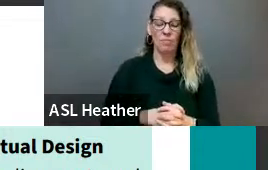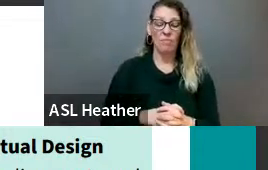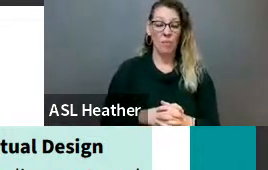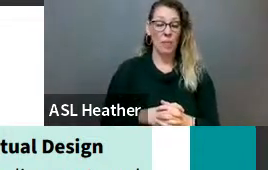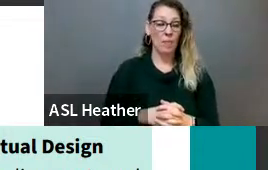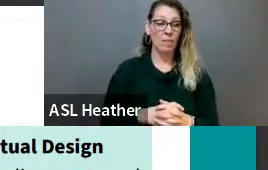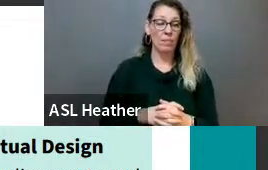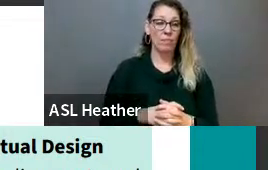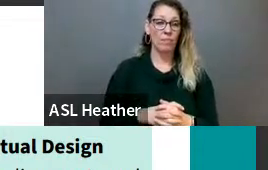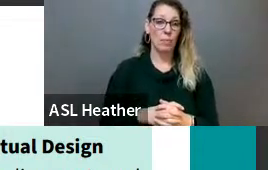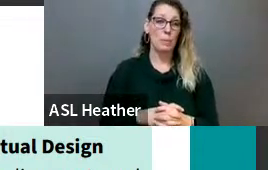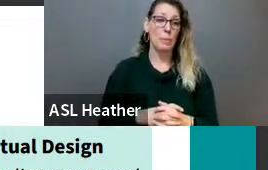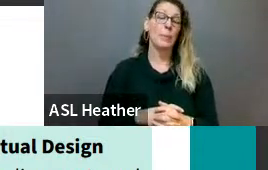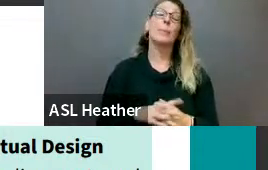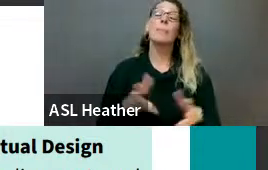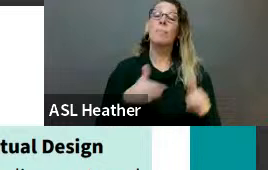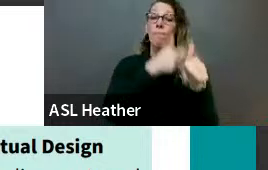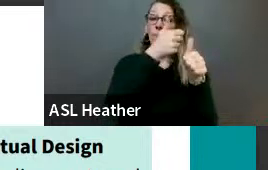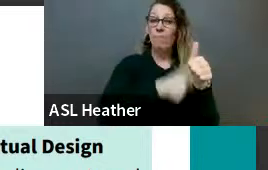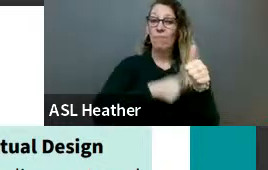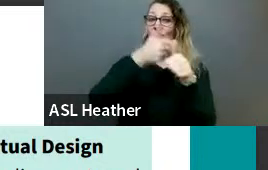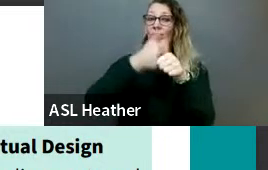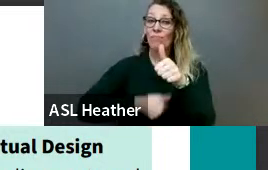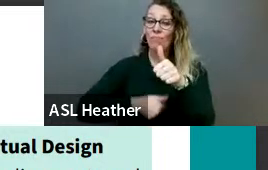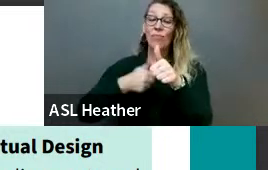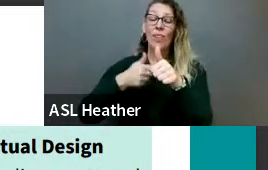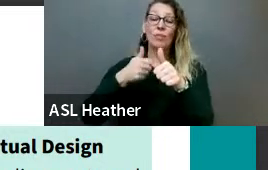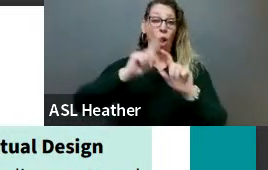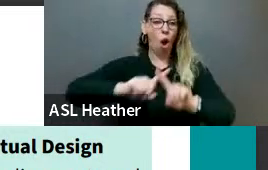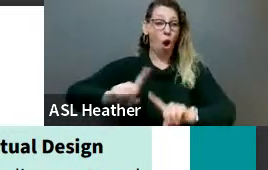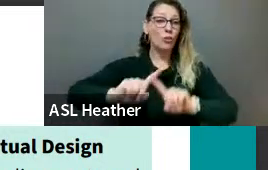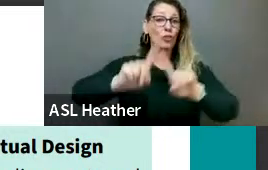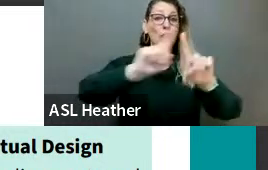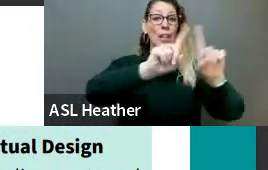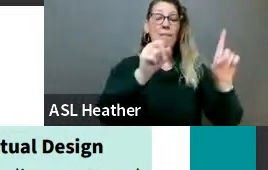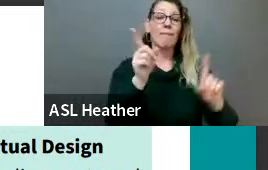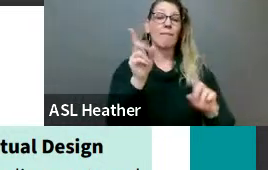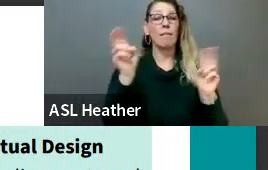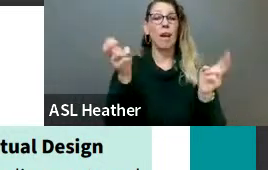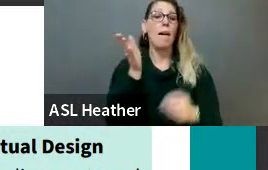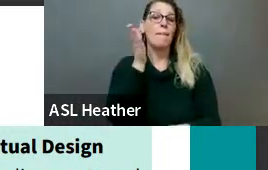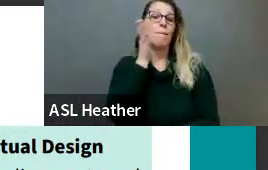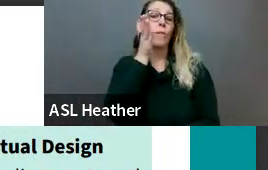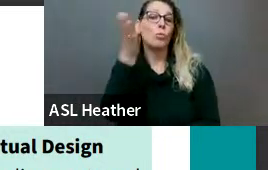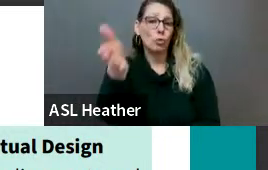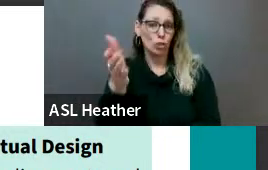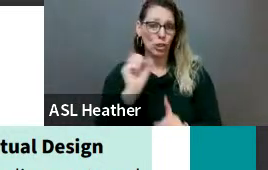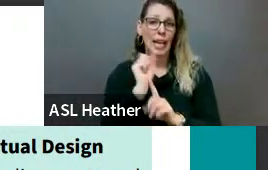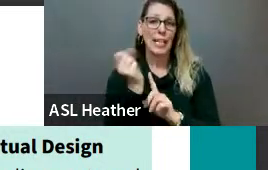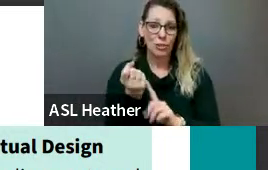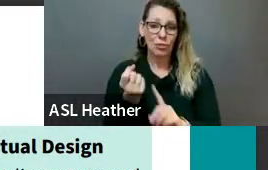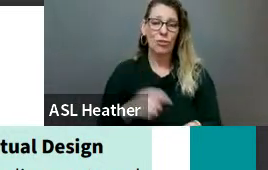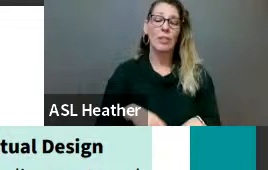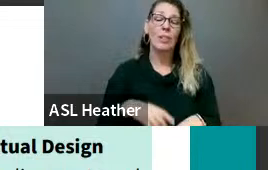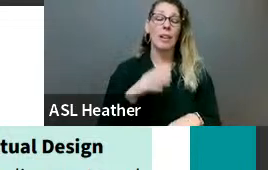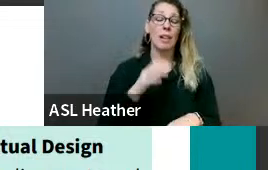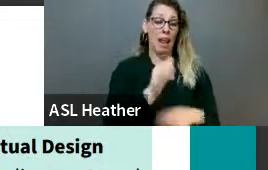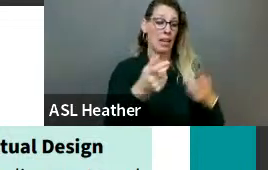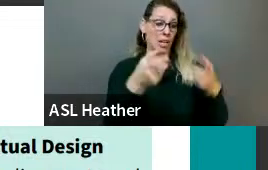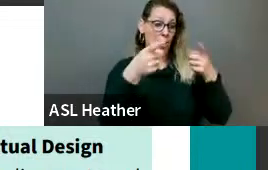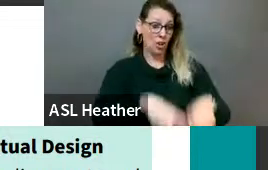So each of these alternatives is a future condition. So conditions projected to occur